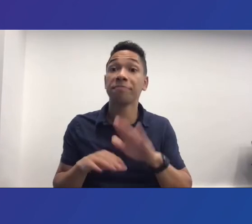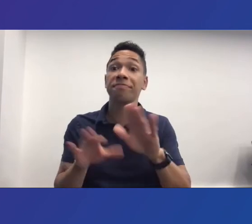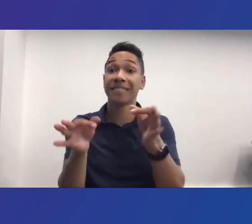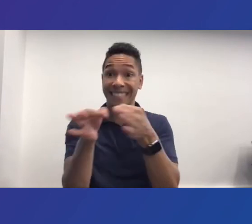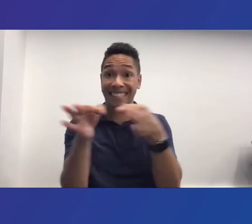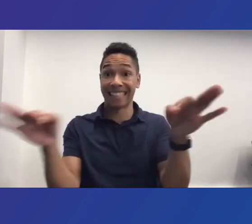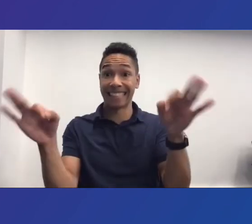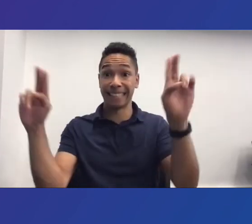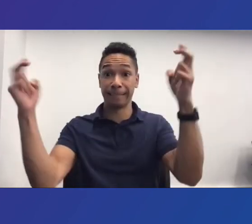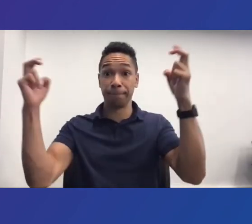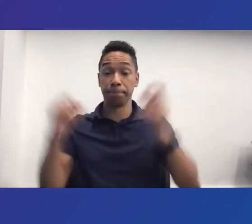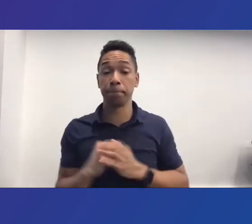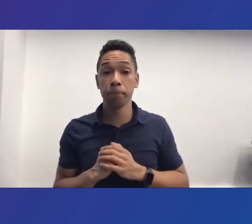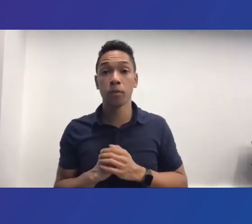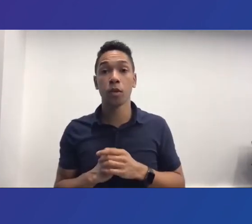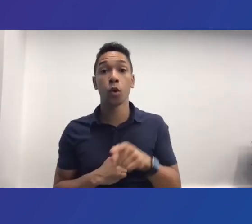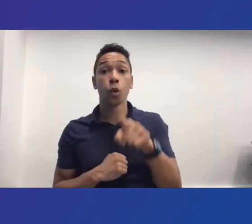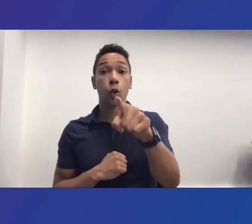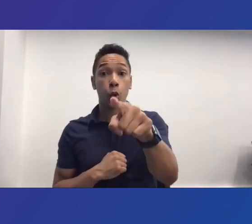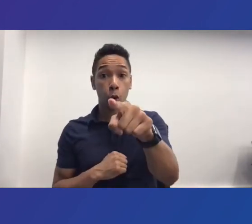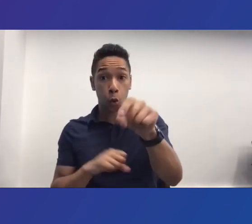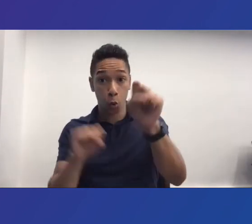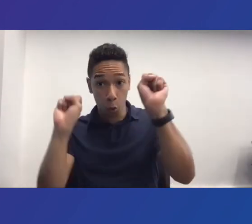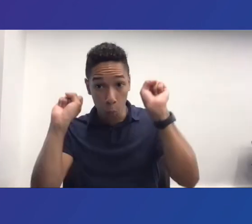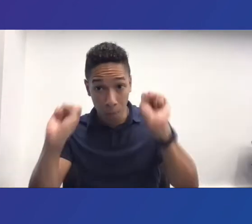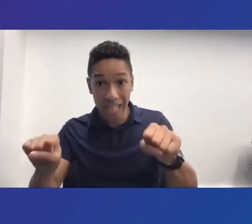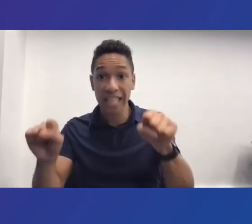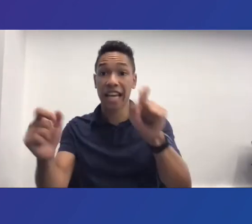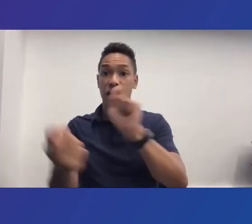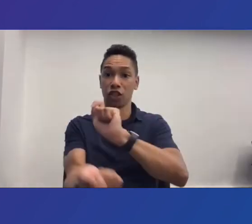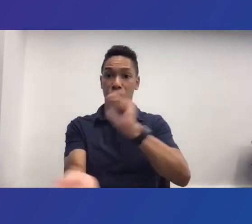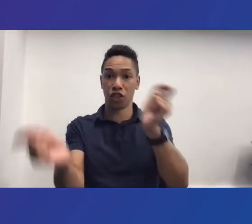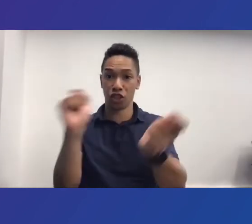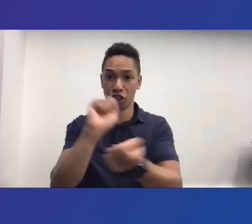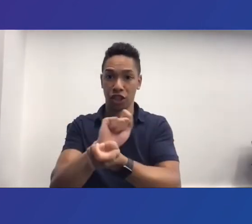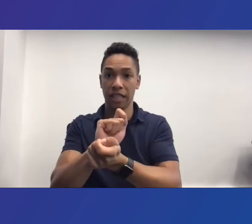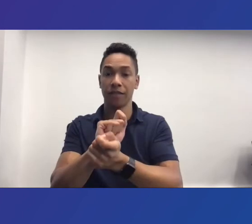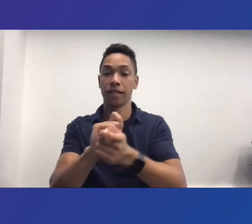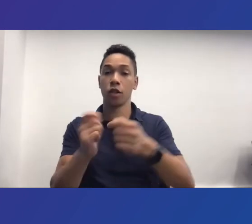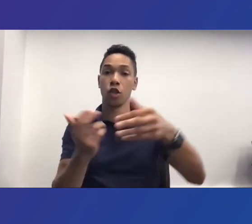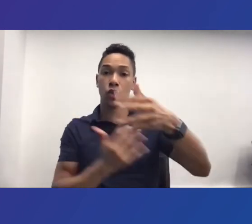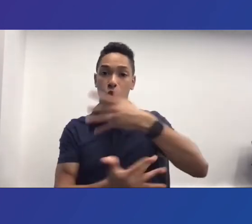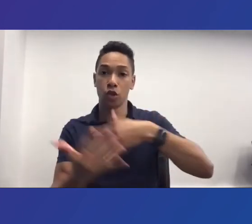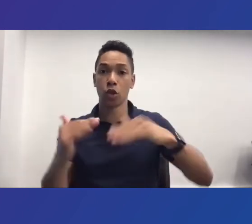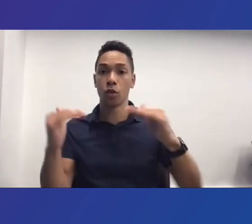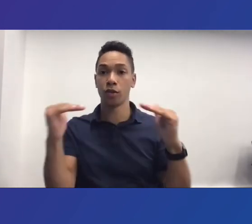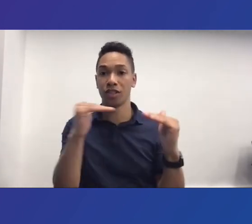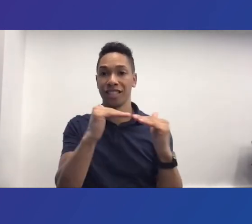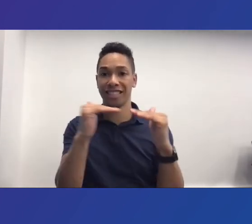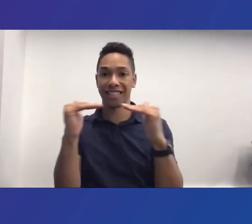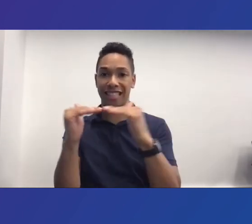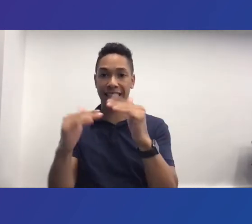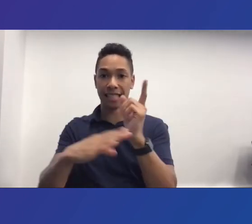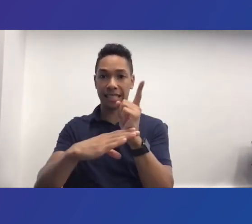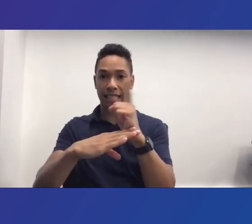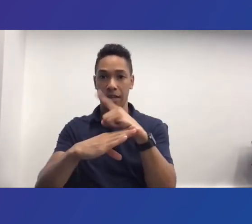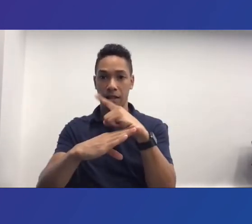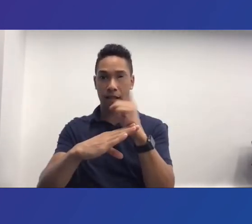is, you can shift the social justice needle